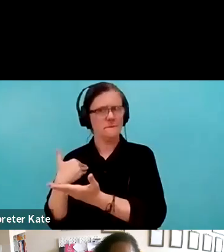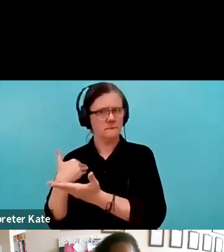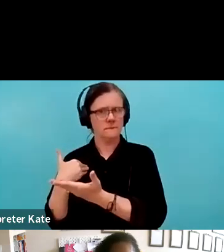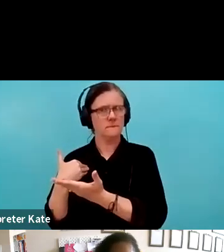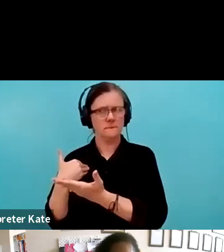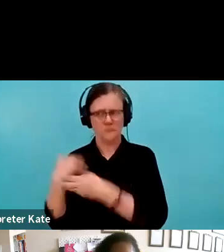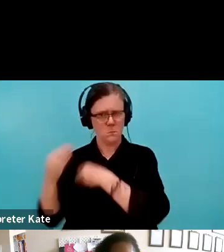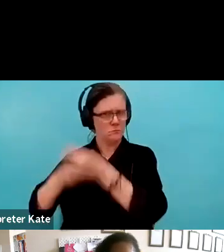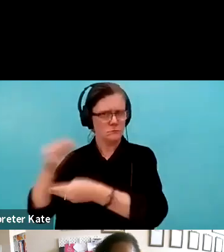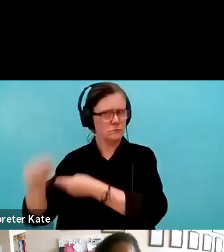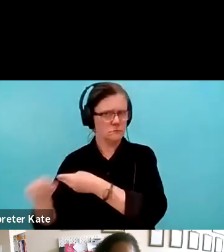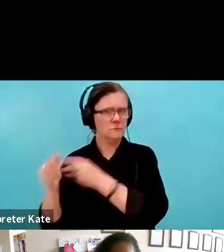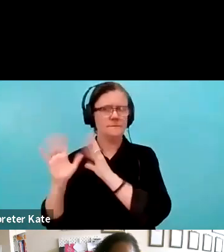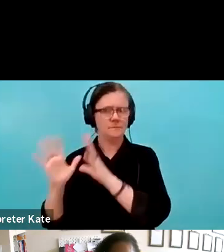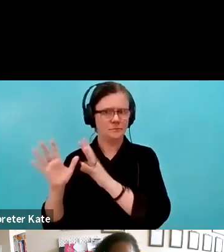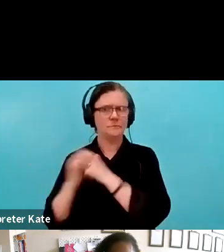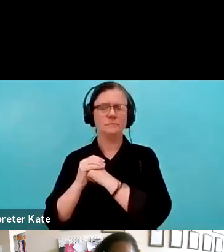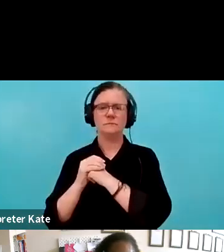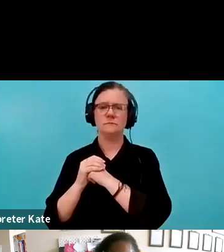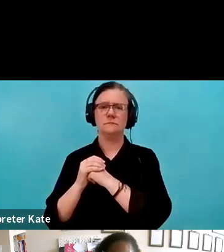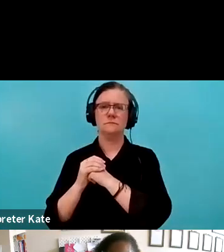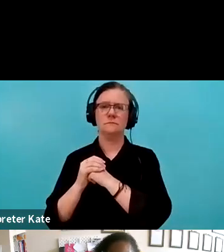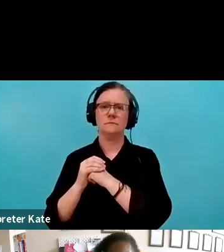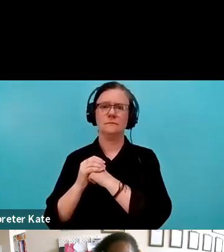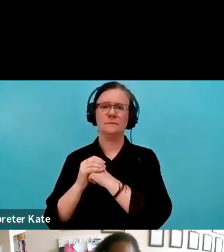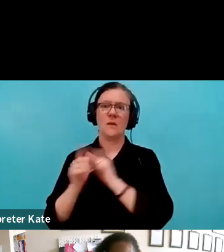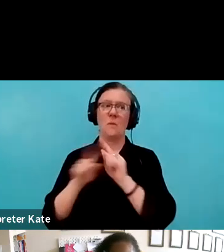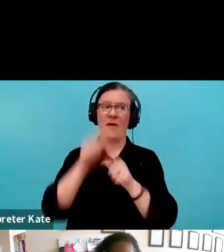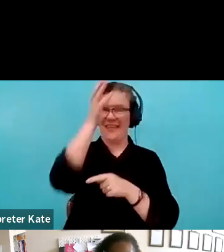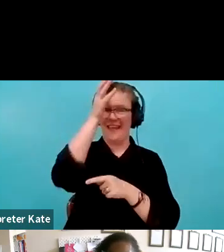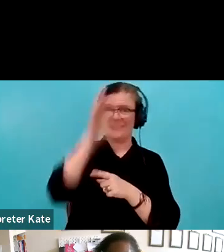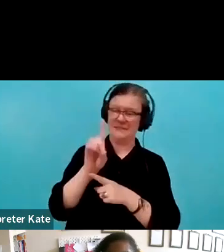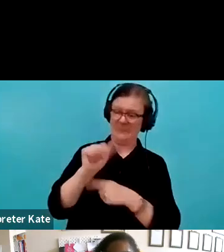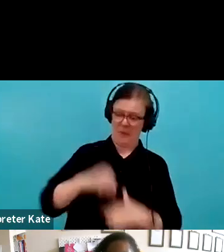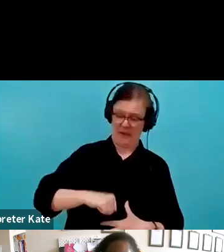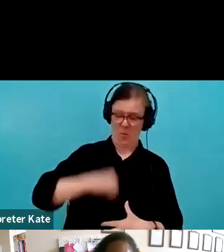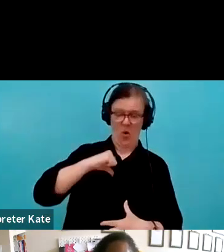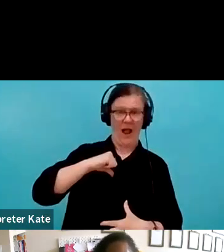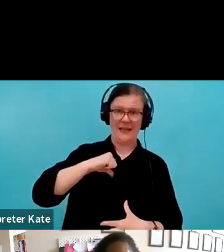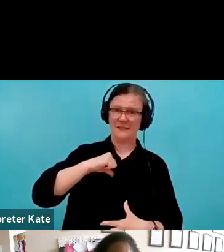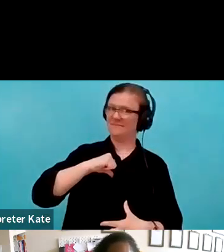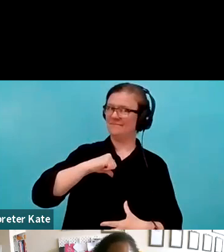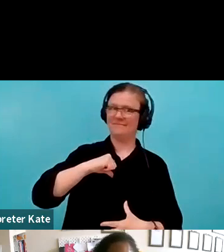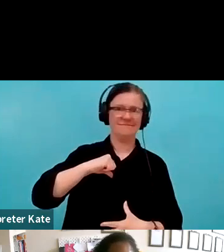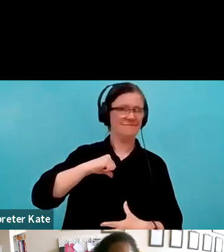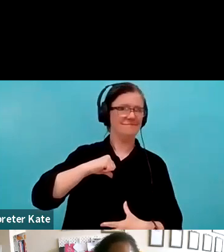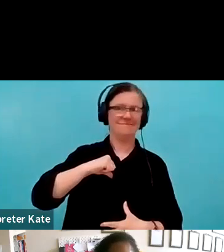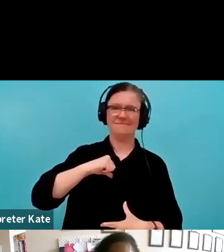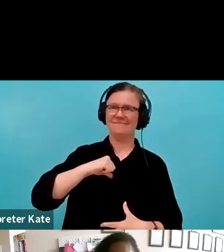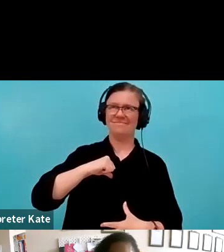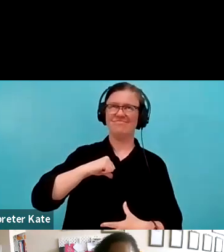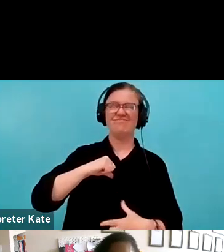resonated throughout our family. But the concept of disability pride didn't enter my life until